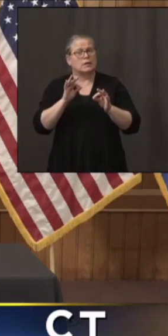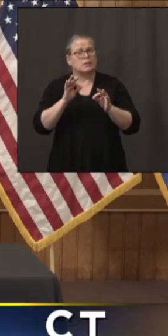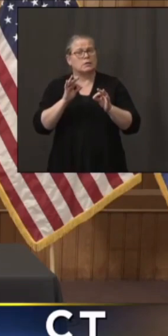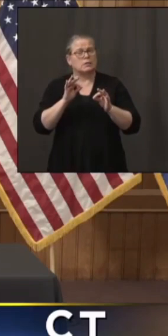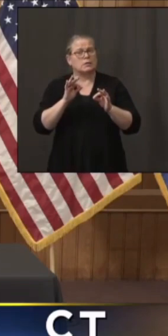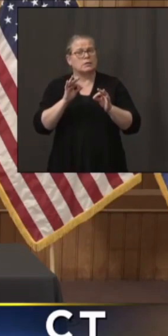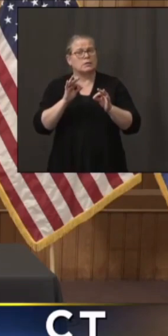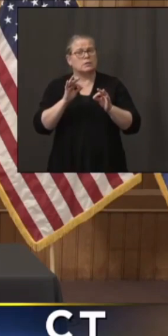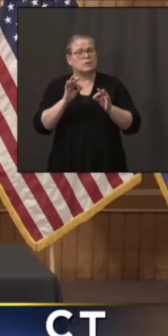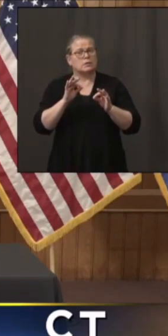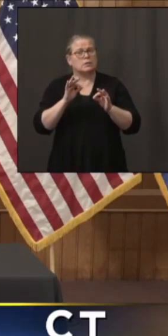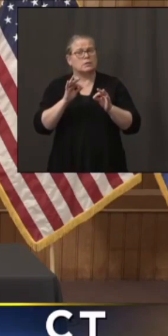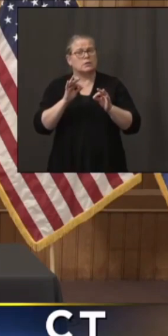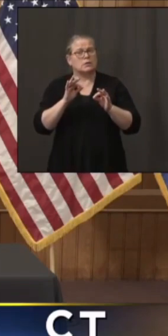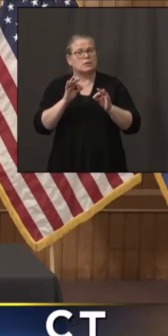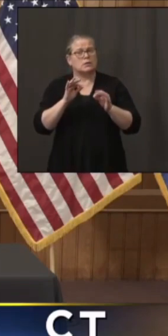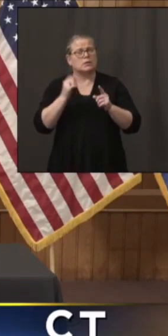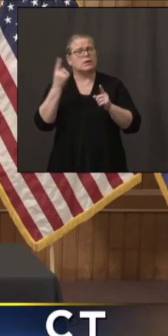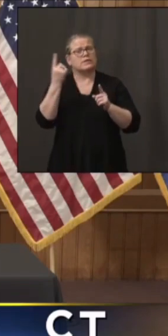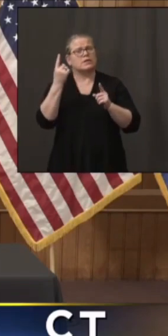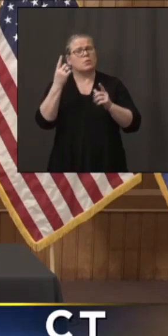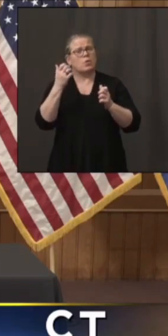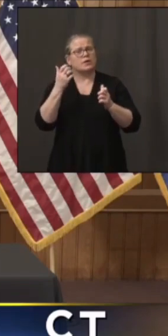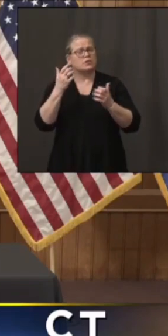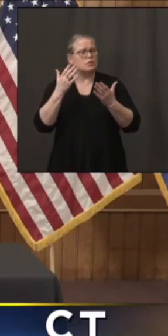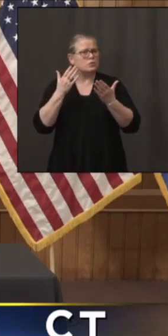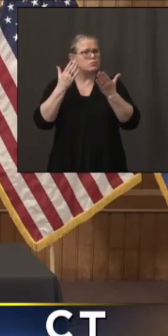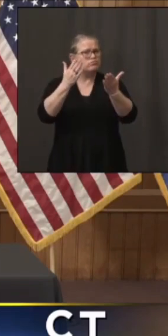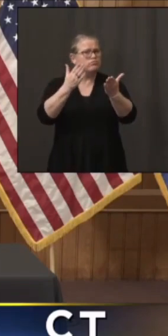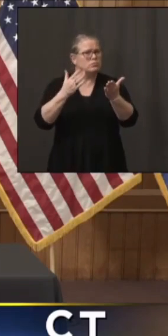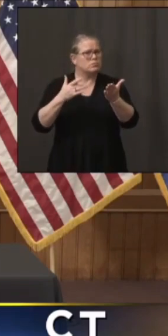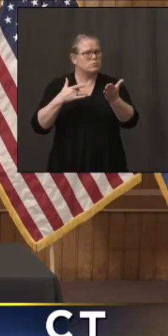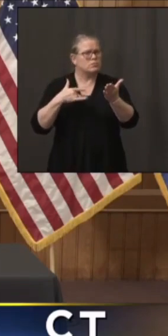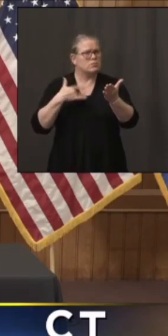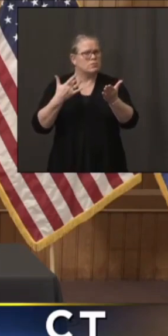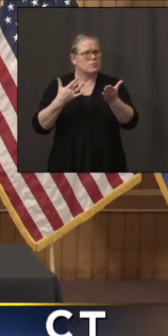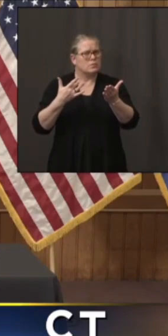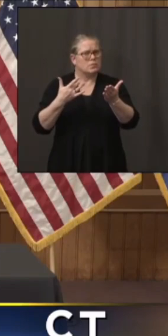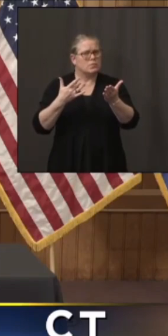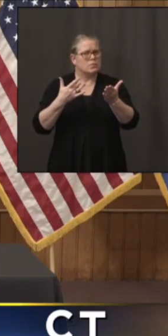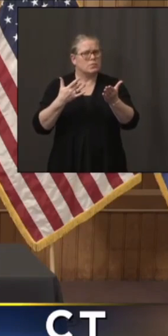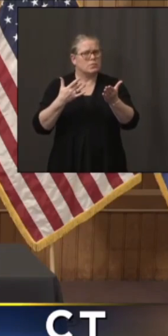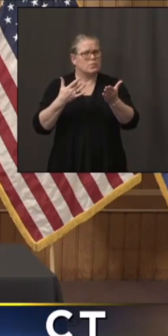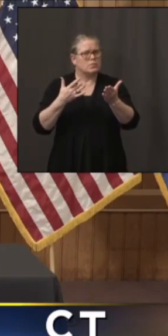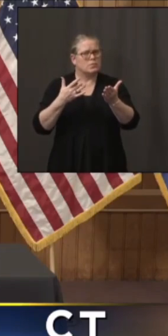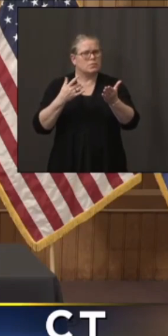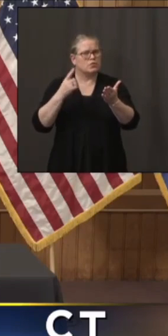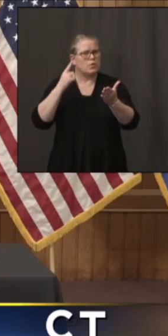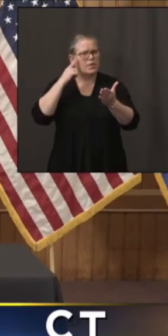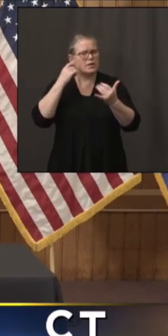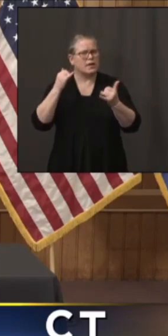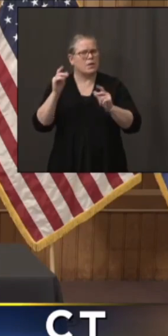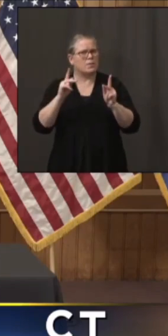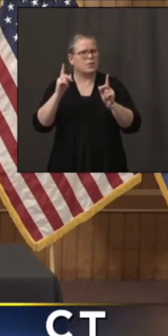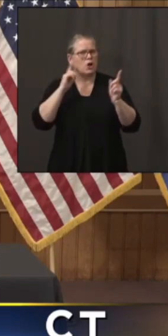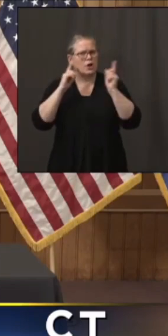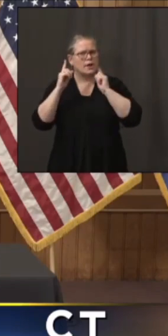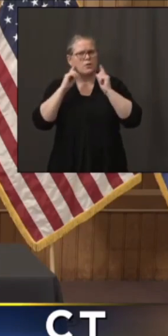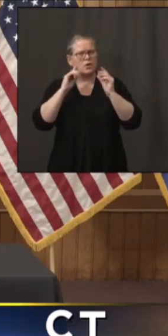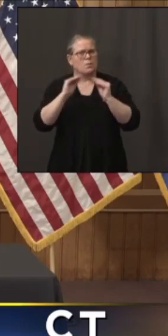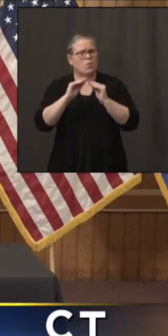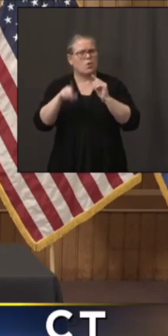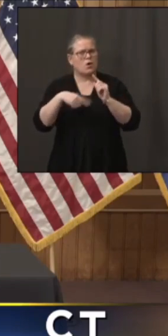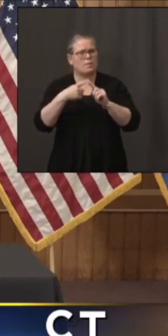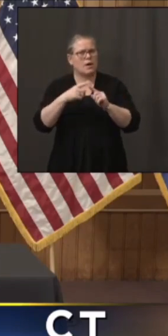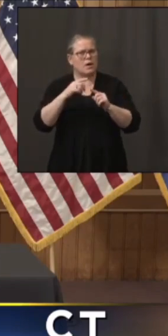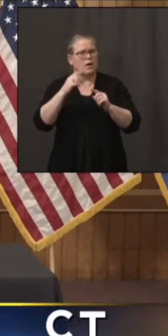wants to submit an event can do so. And I think people are hearing about it a lot more now, so that might be part of the reason why